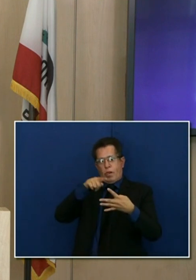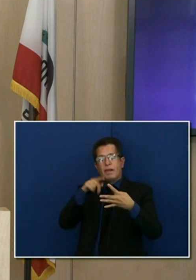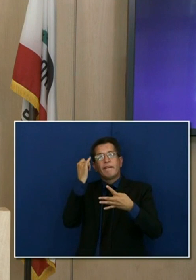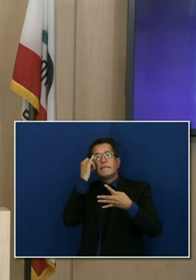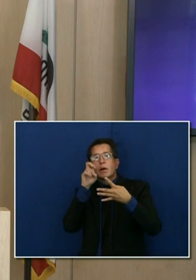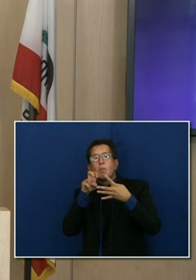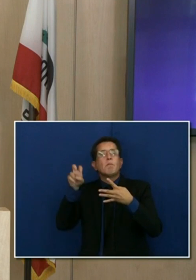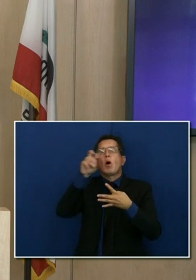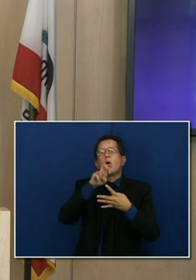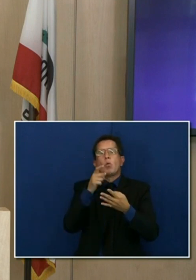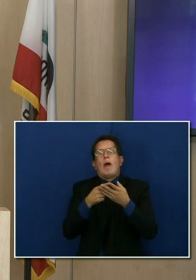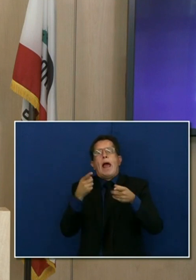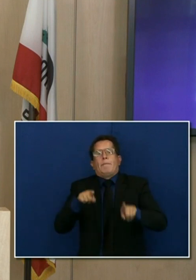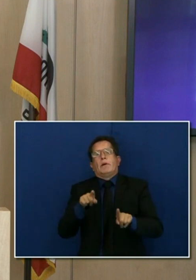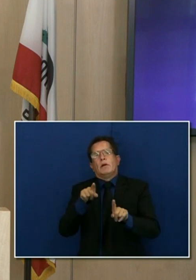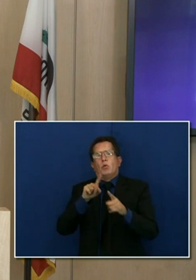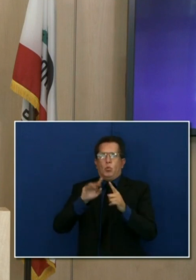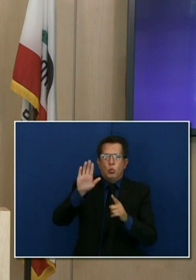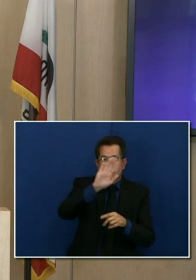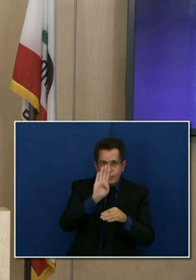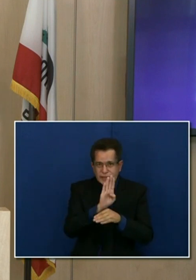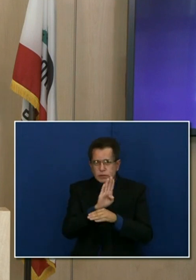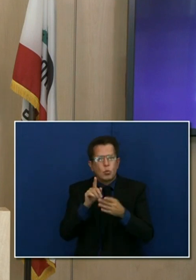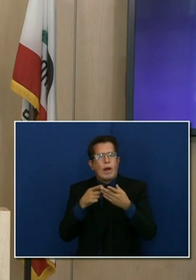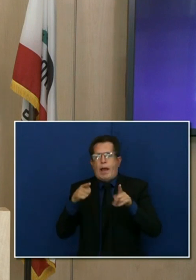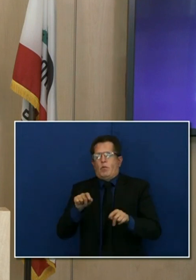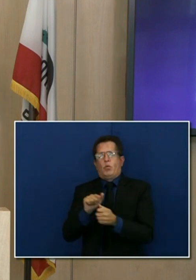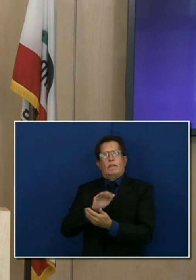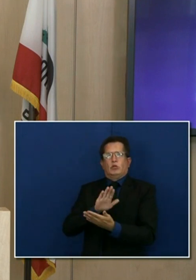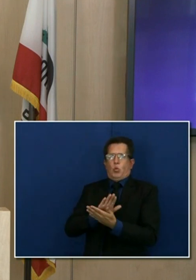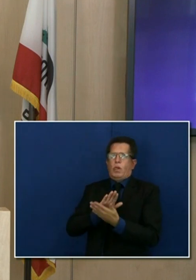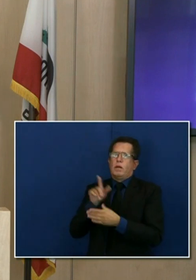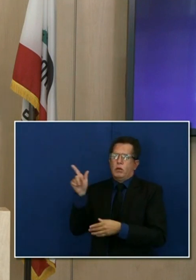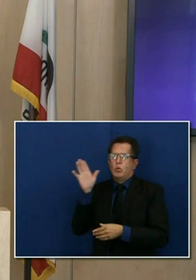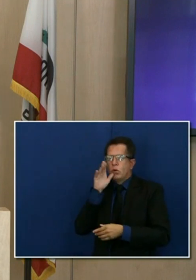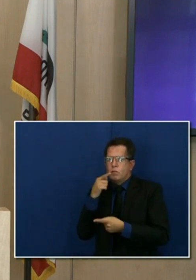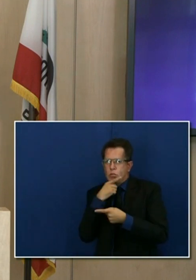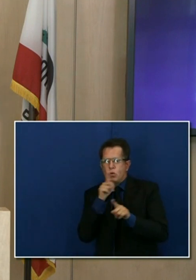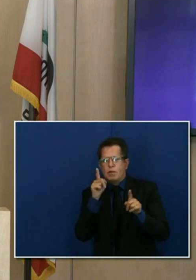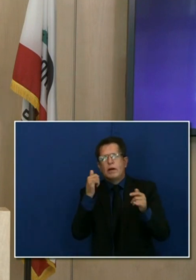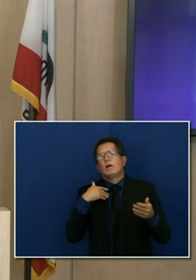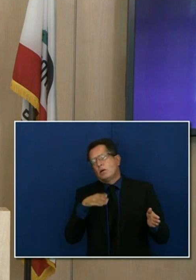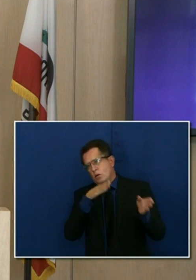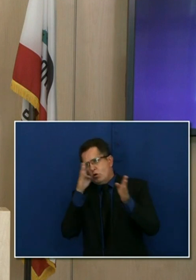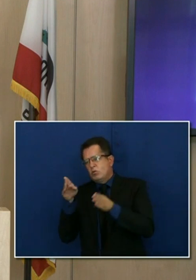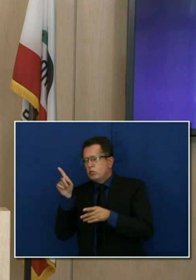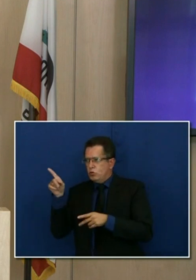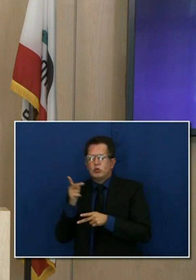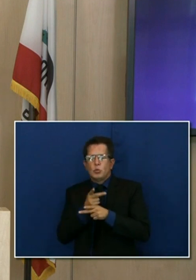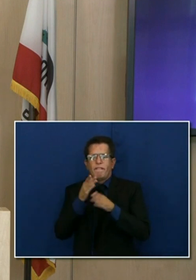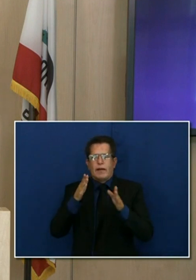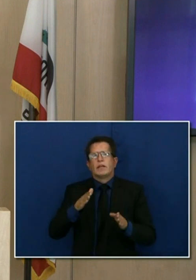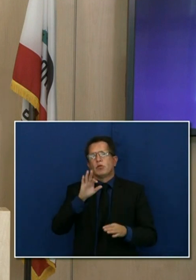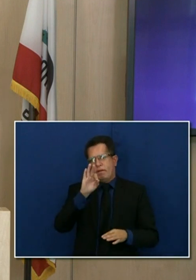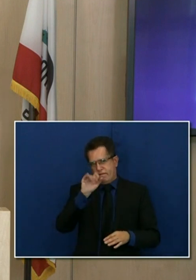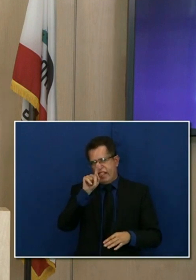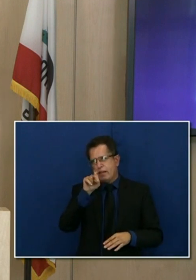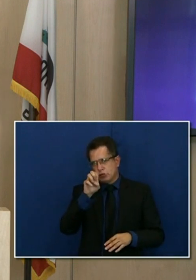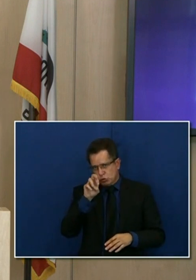especially businesses and schools. With that, we'll move on to our updates from Supervisor Fletcher, followed by Dr. Wooten.